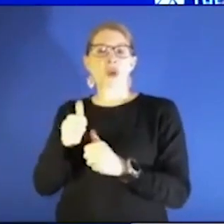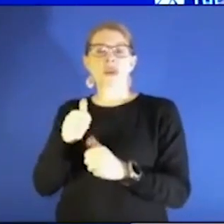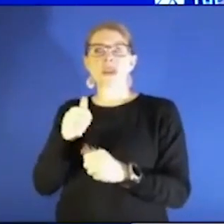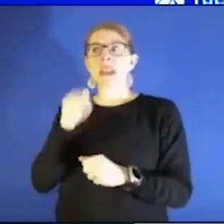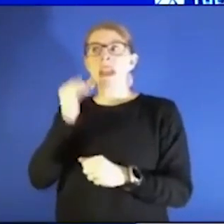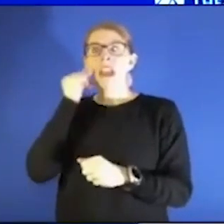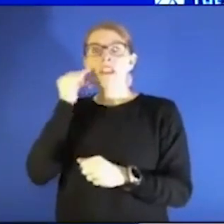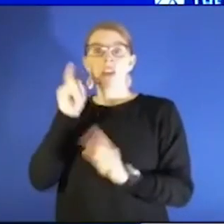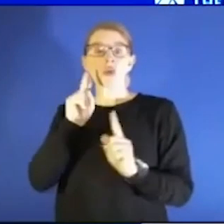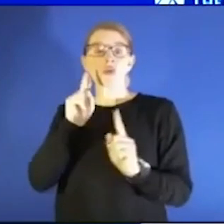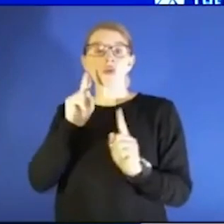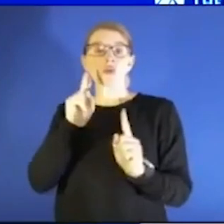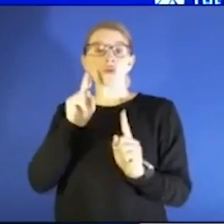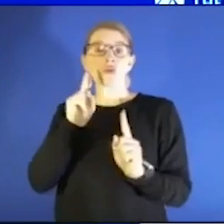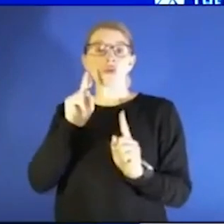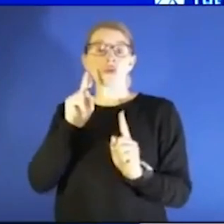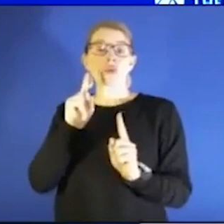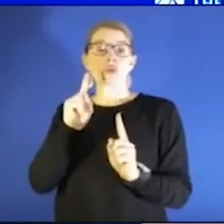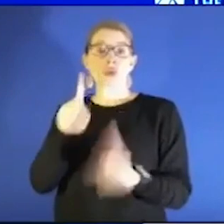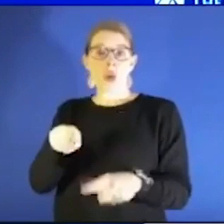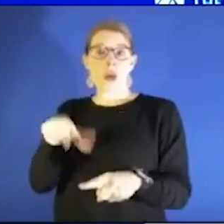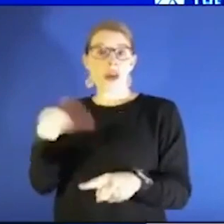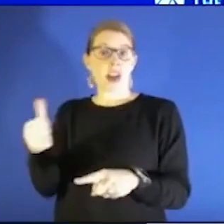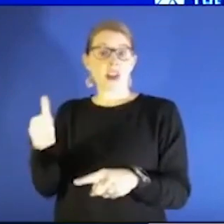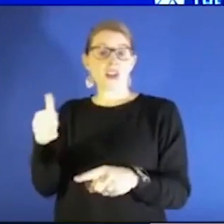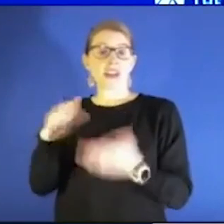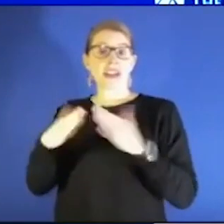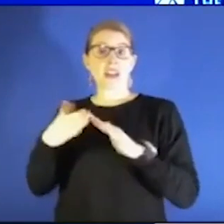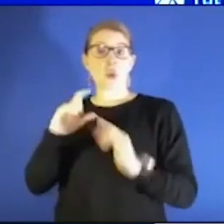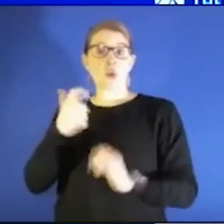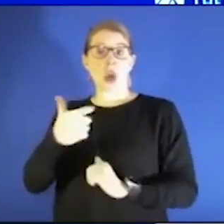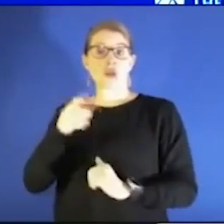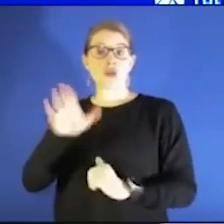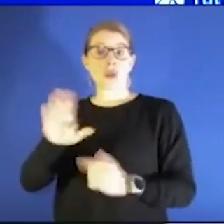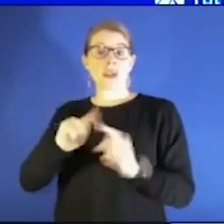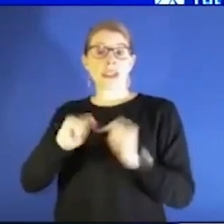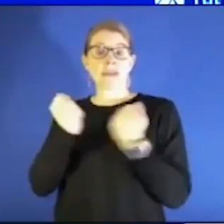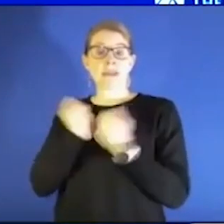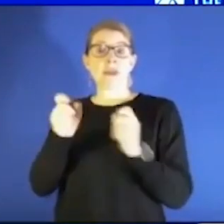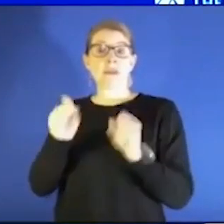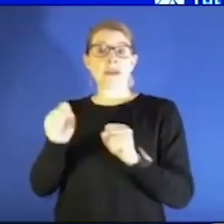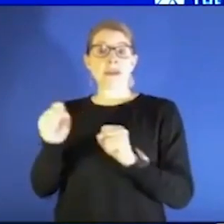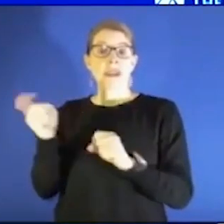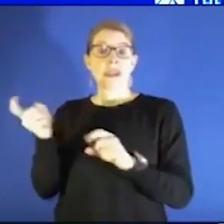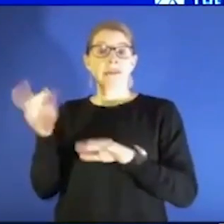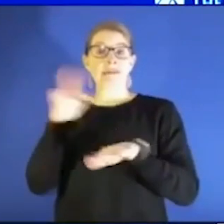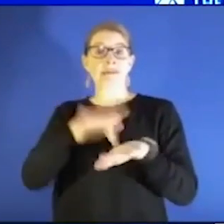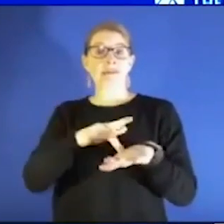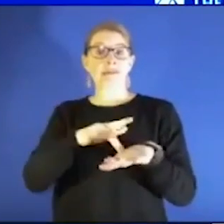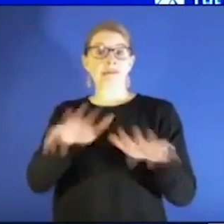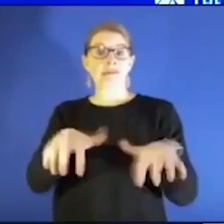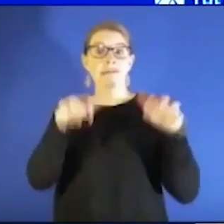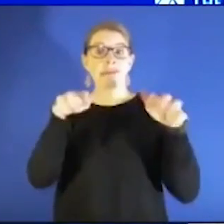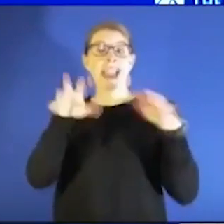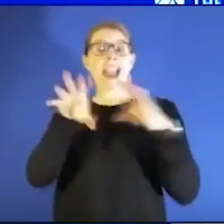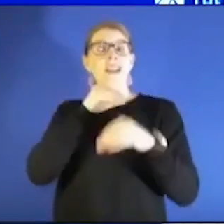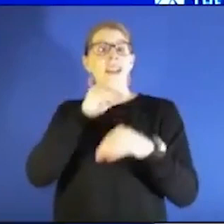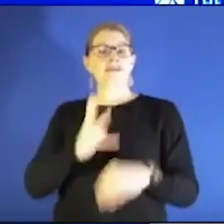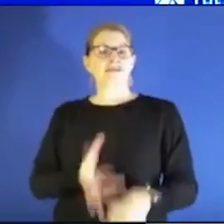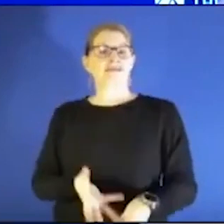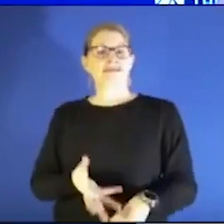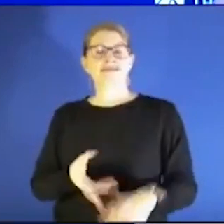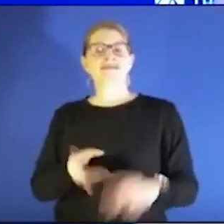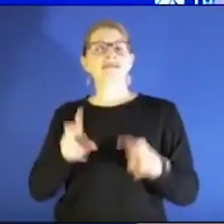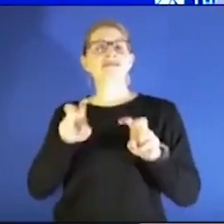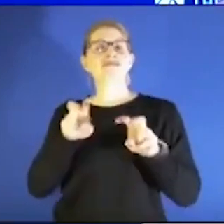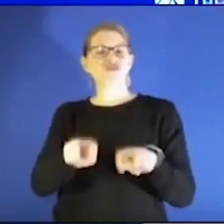to another city to see your team, you are probably actually going to that venue. And again, being outdoors is good. It's always good to come